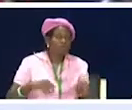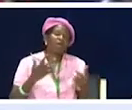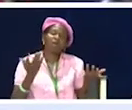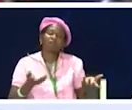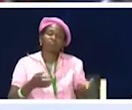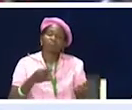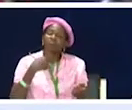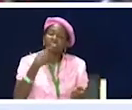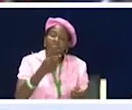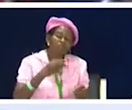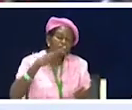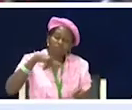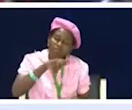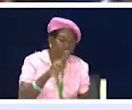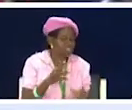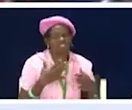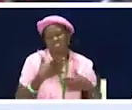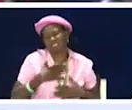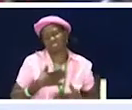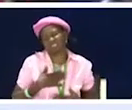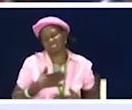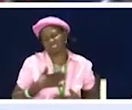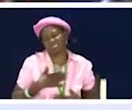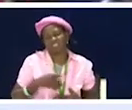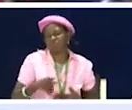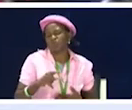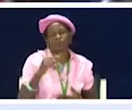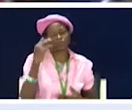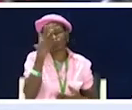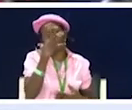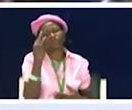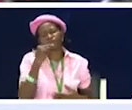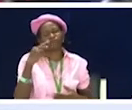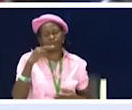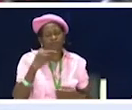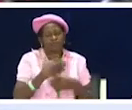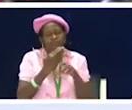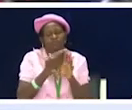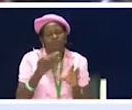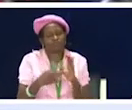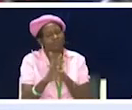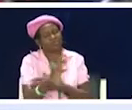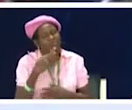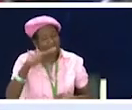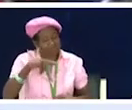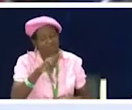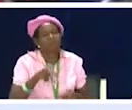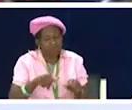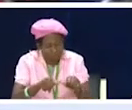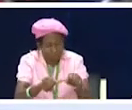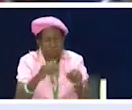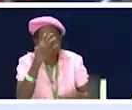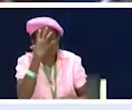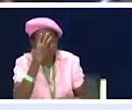the snake, hey, thou beautiful creature of God, keep on